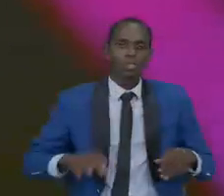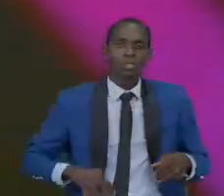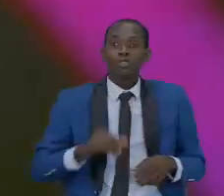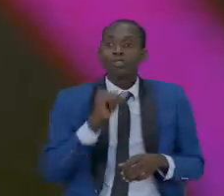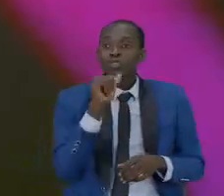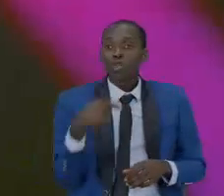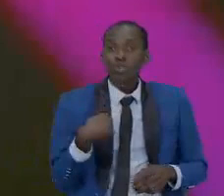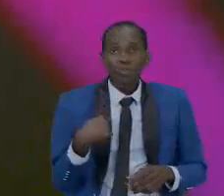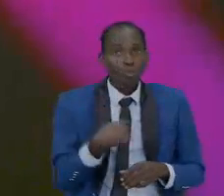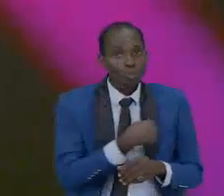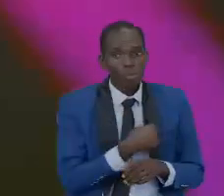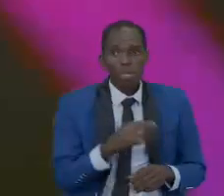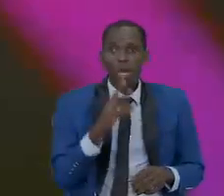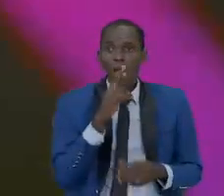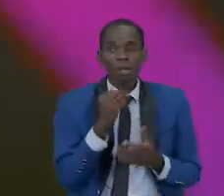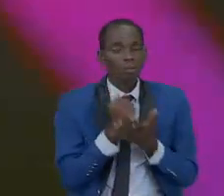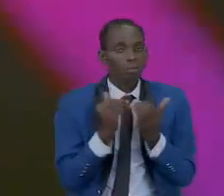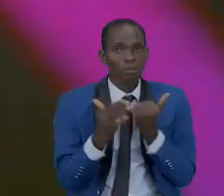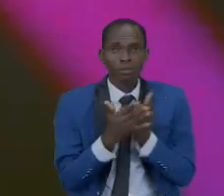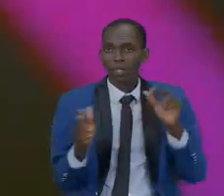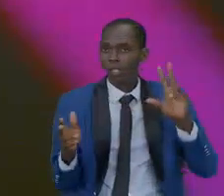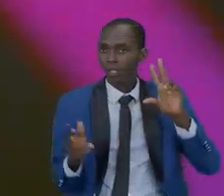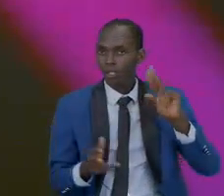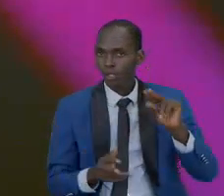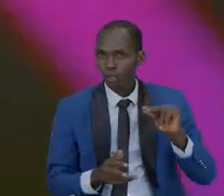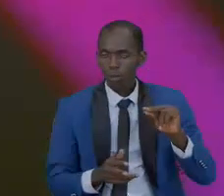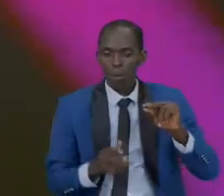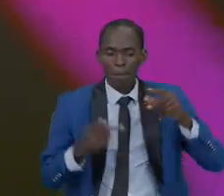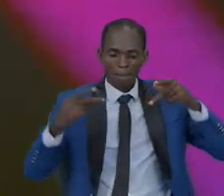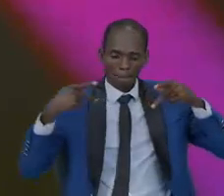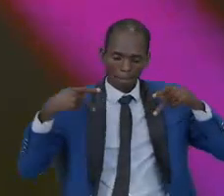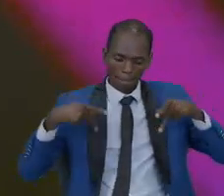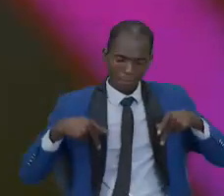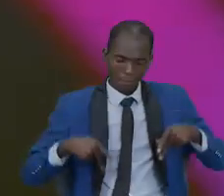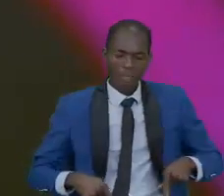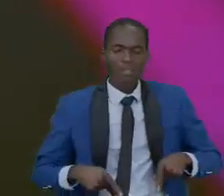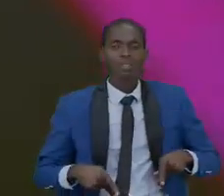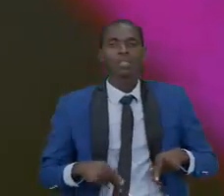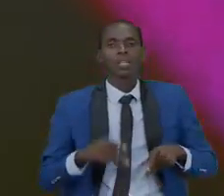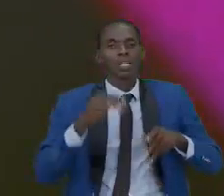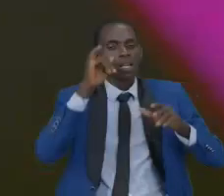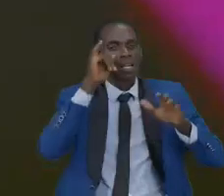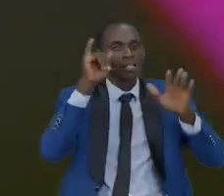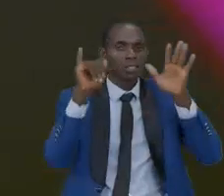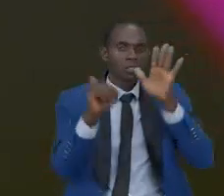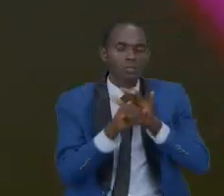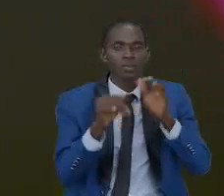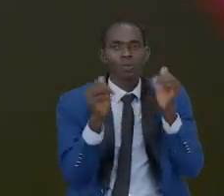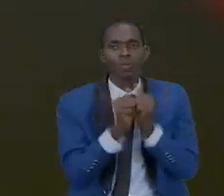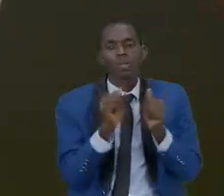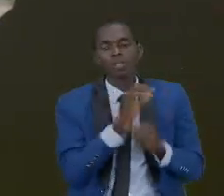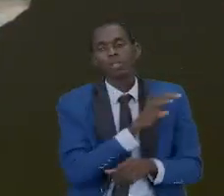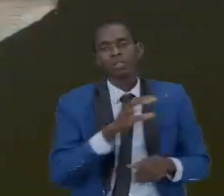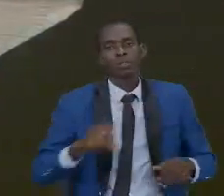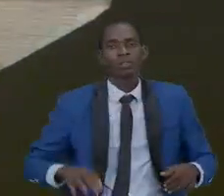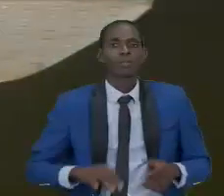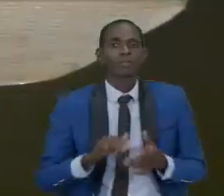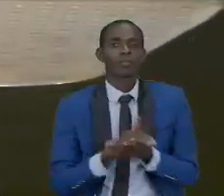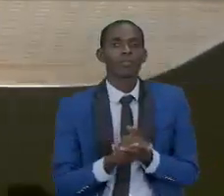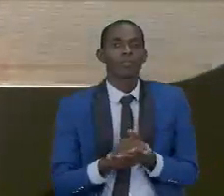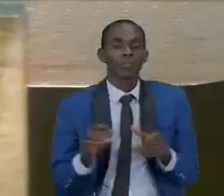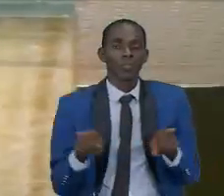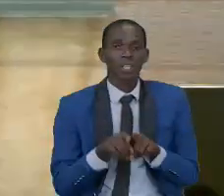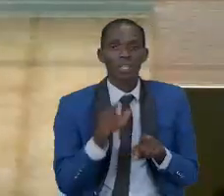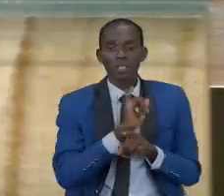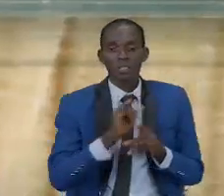we are crucified with Christ personal identification what cries as an